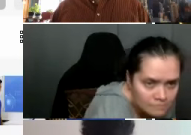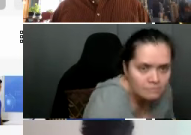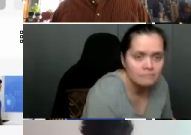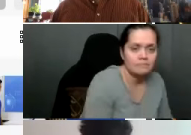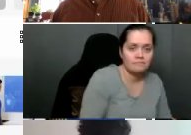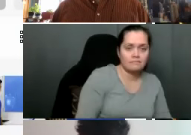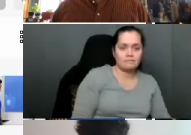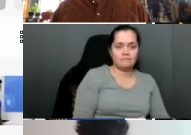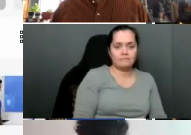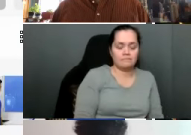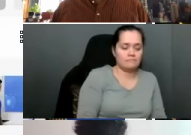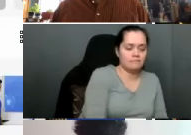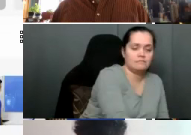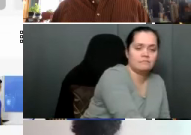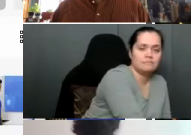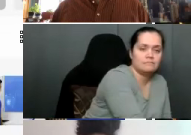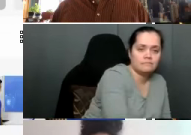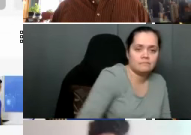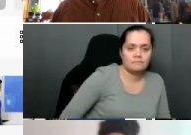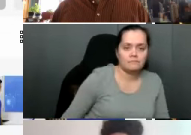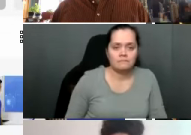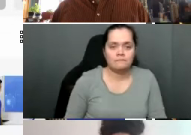the bottom. How? Like this.